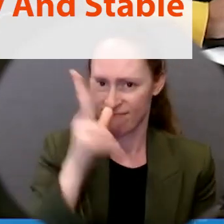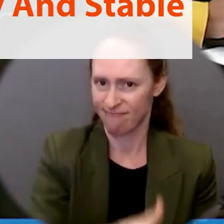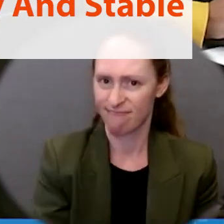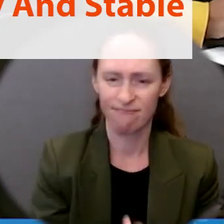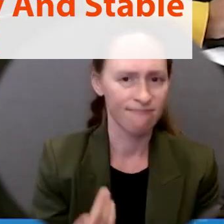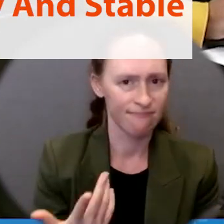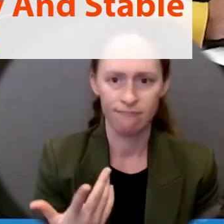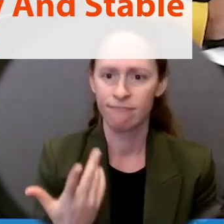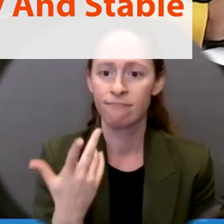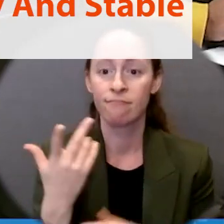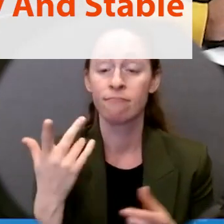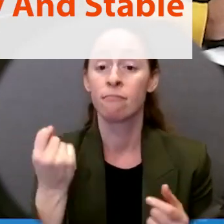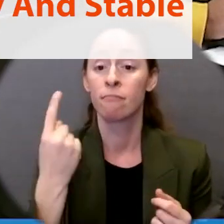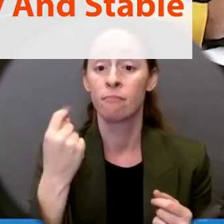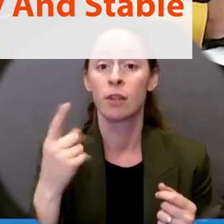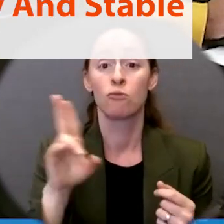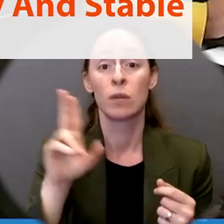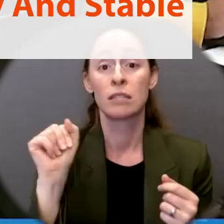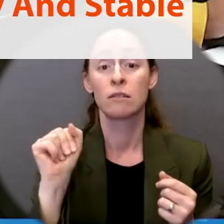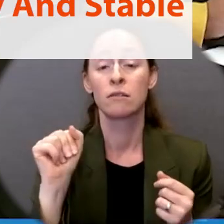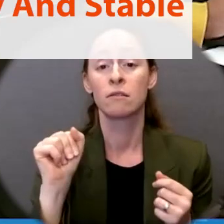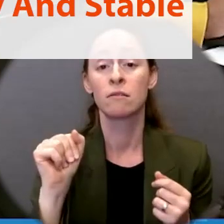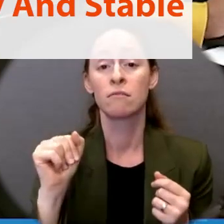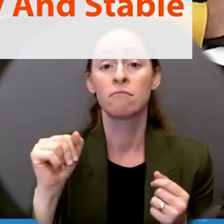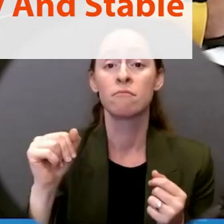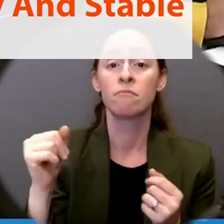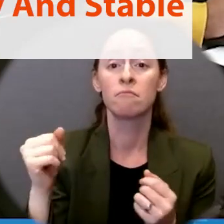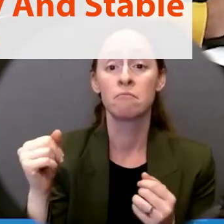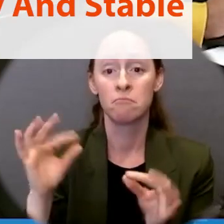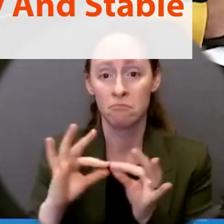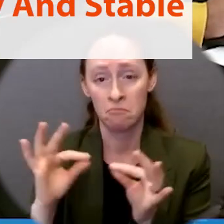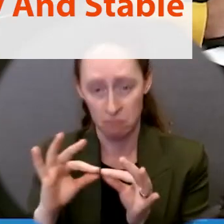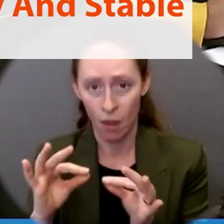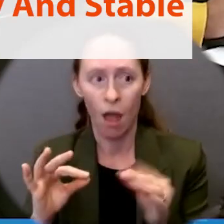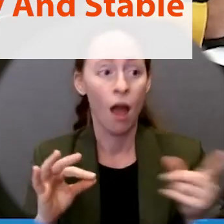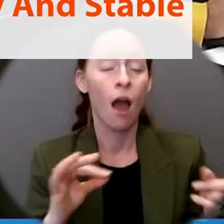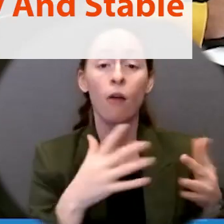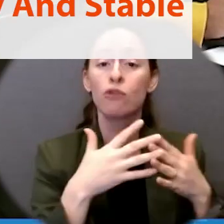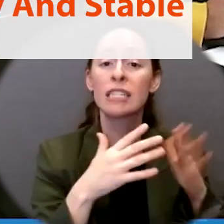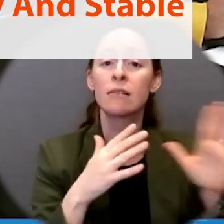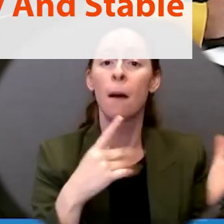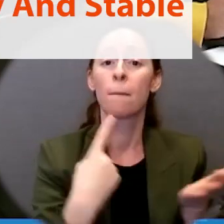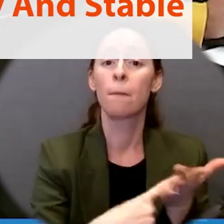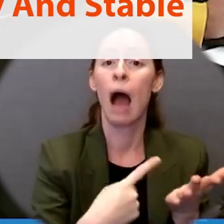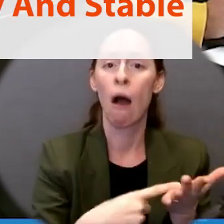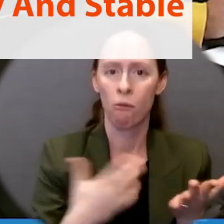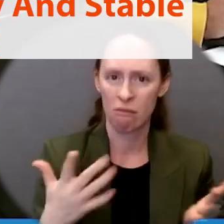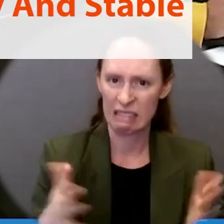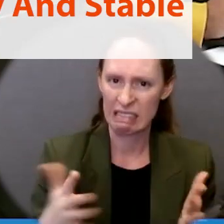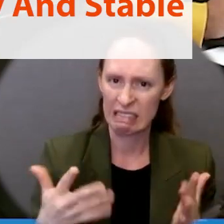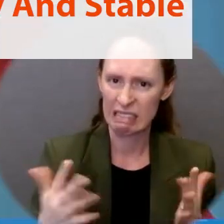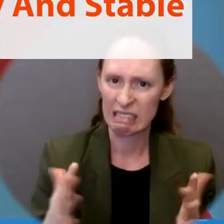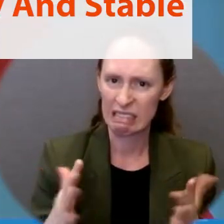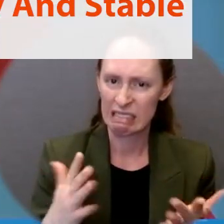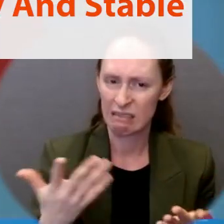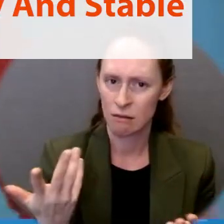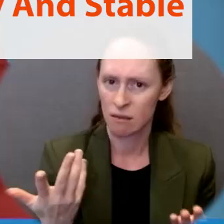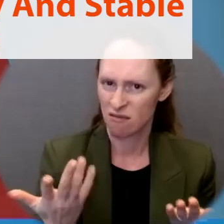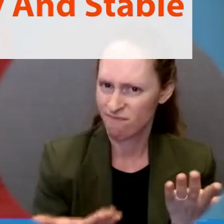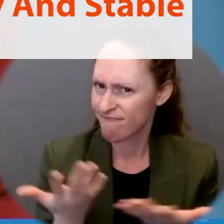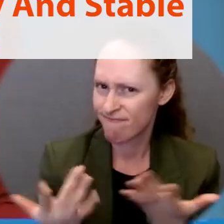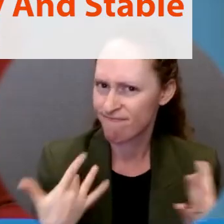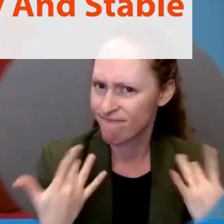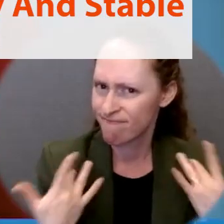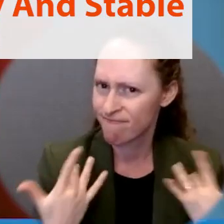dropped. What is the White House's take on that and the broader implications for the U.S. economy? So the stock